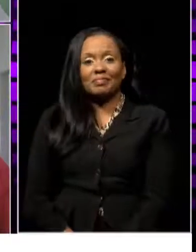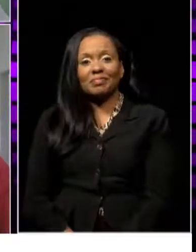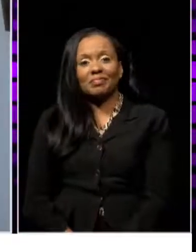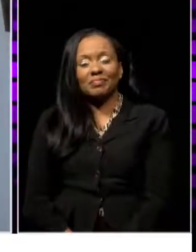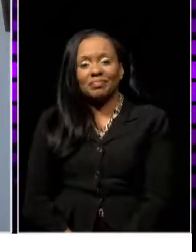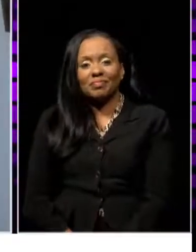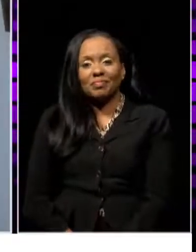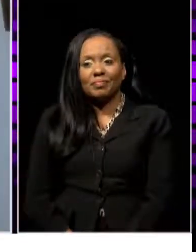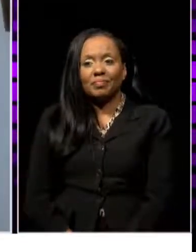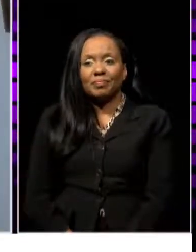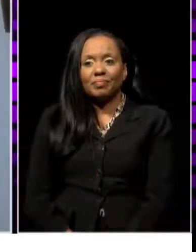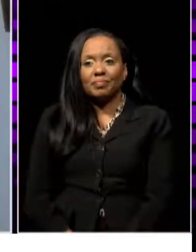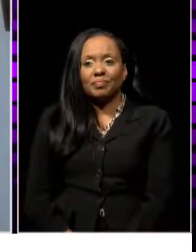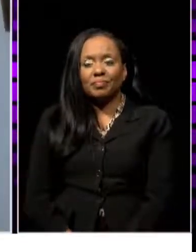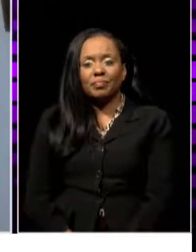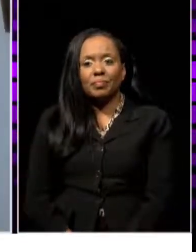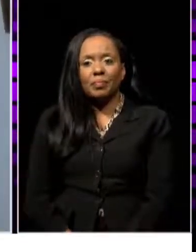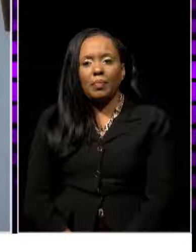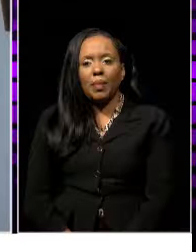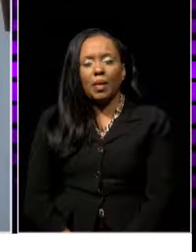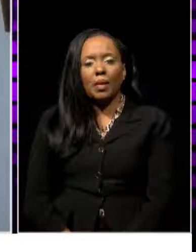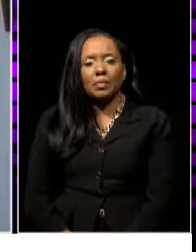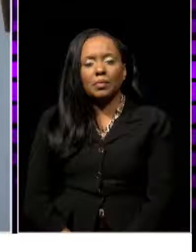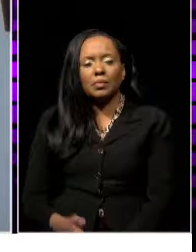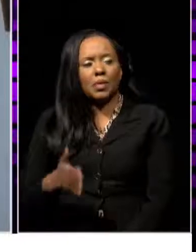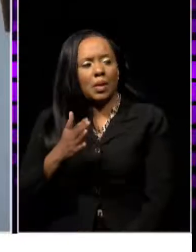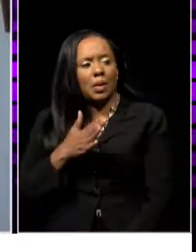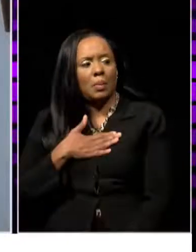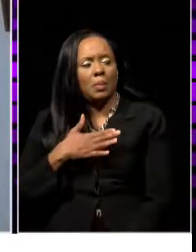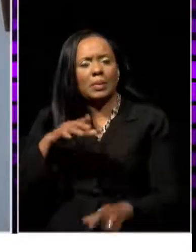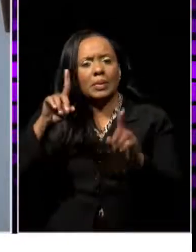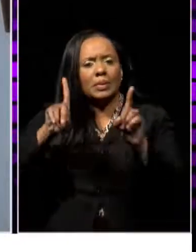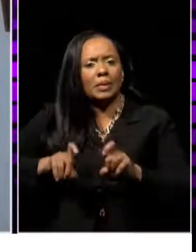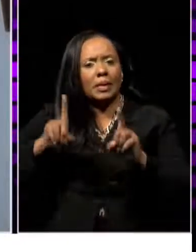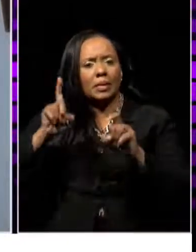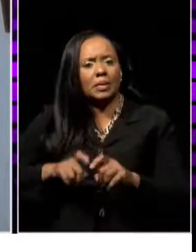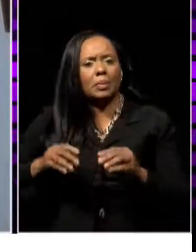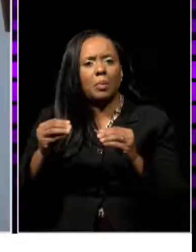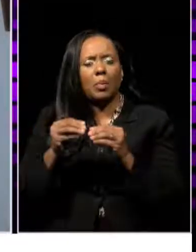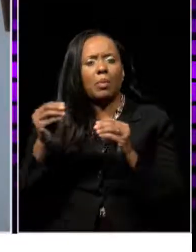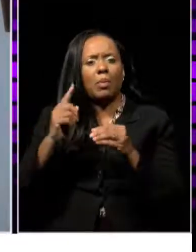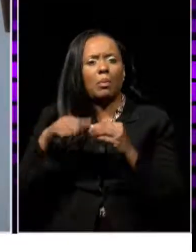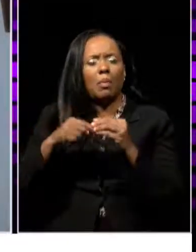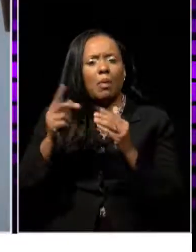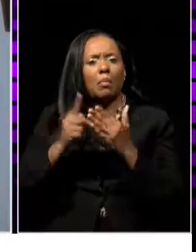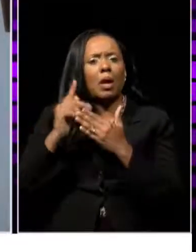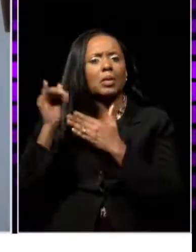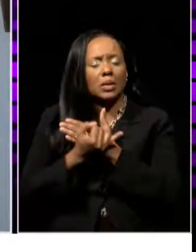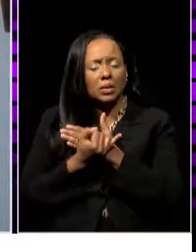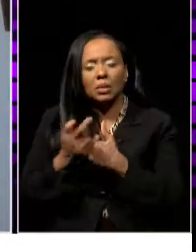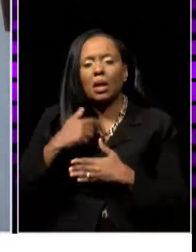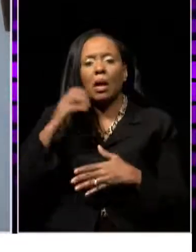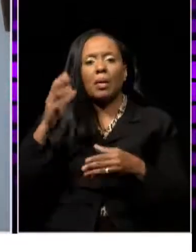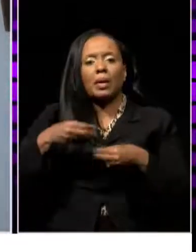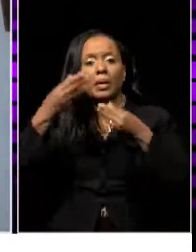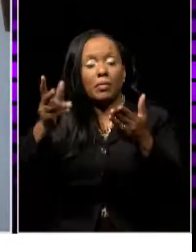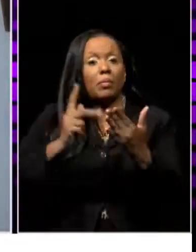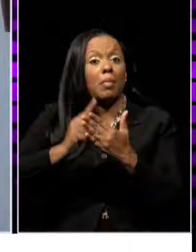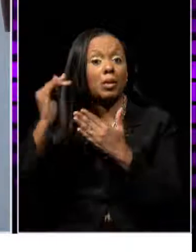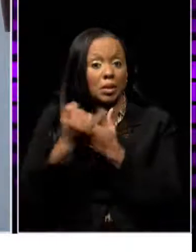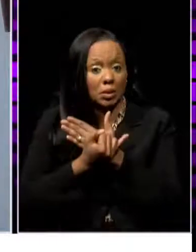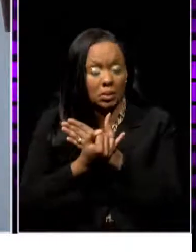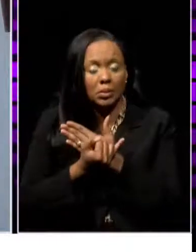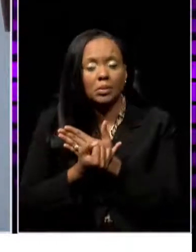Well, I do more project-based assessment. So I would give the students a project, and they would turn in this